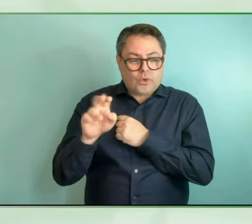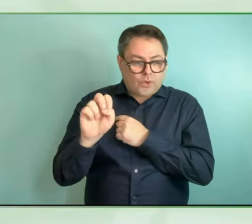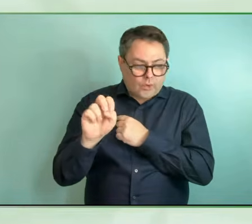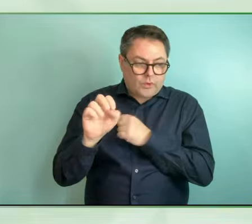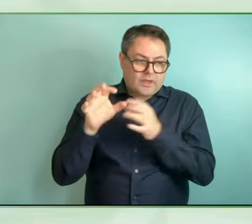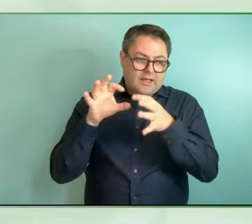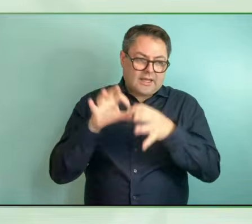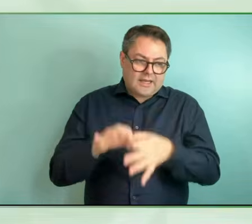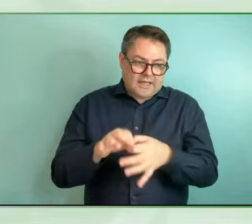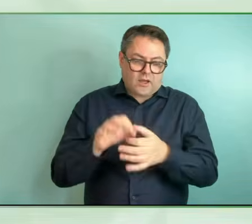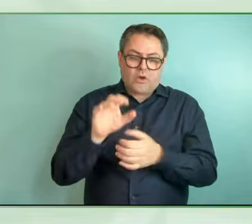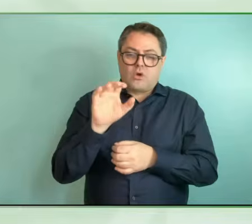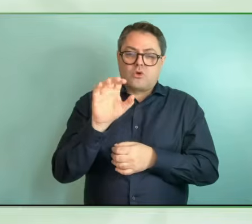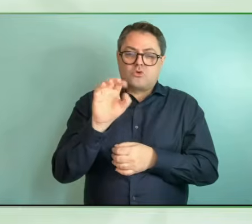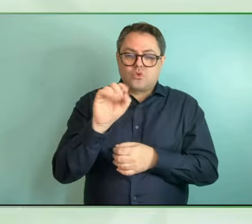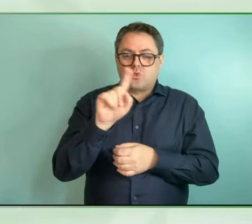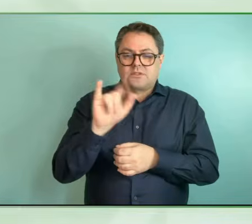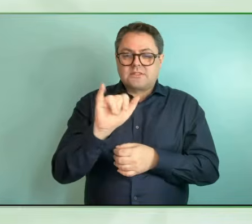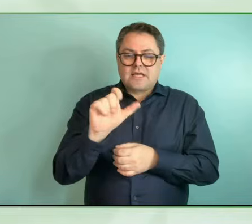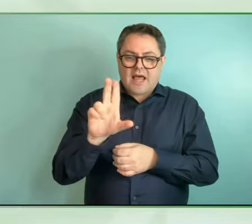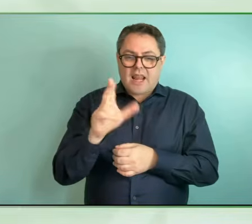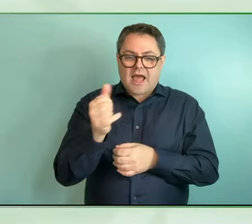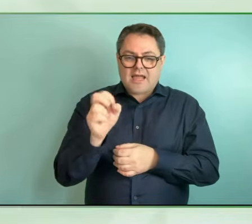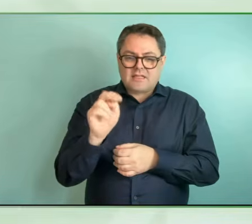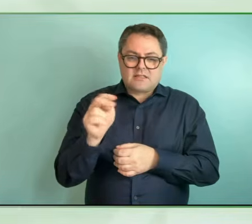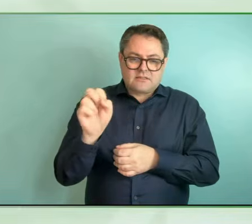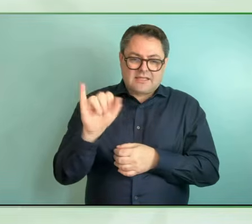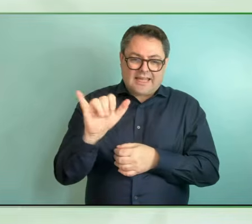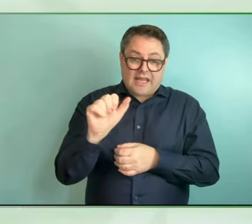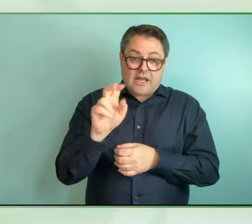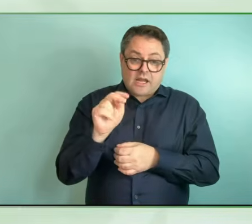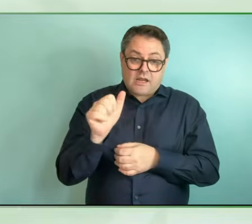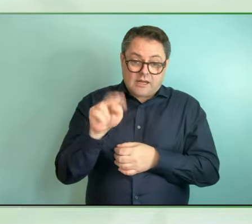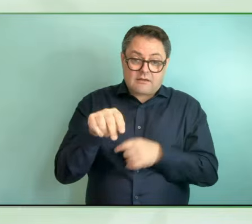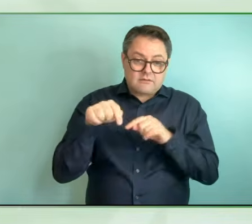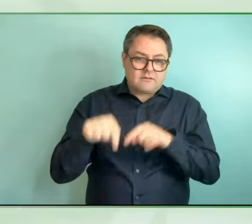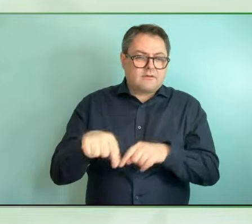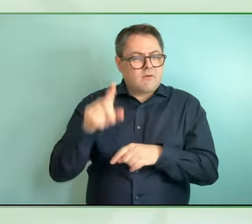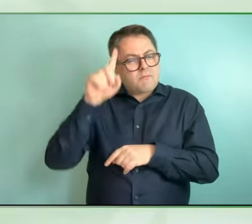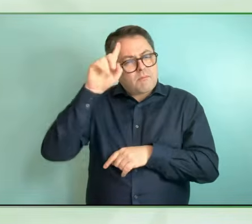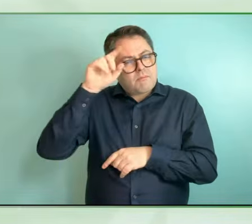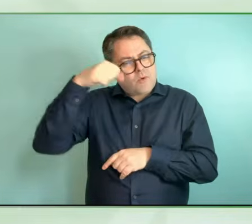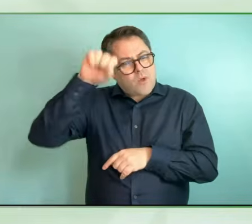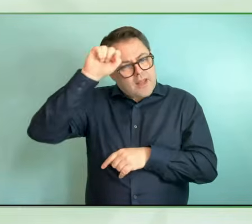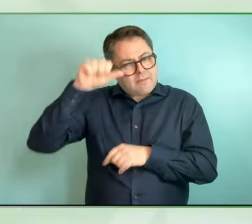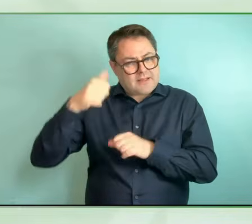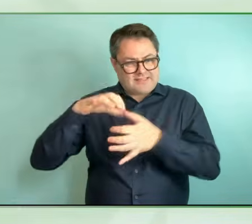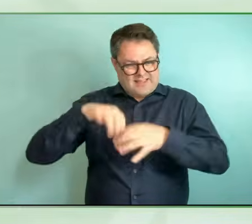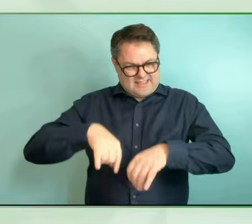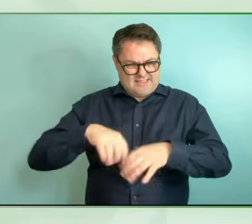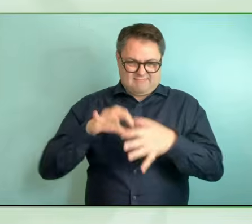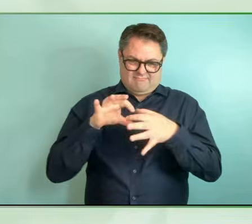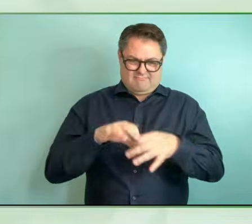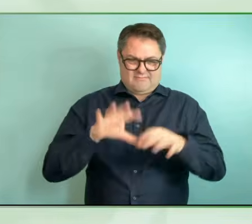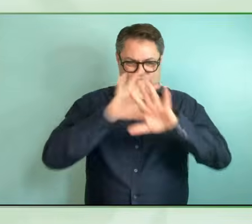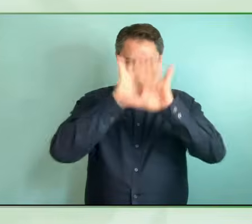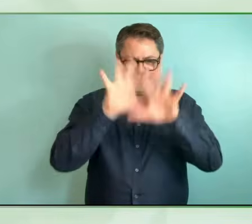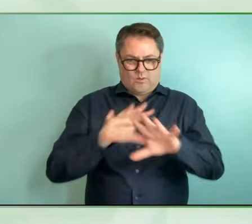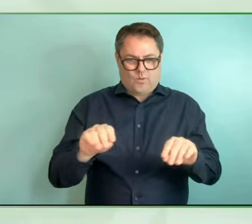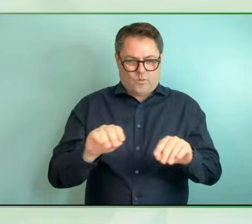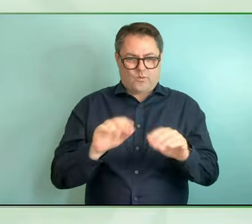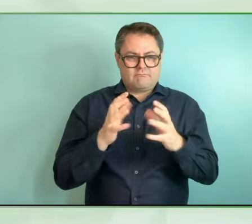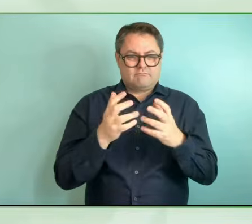based in Berlin, and we are broadcasting live from the Zero Project Conference 2026. It's a conference